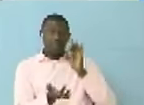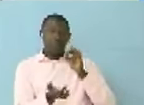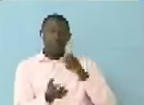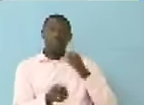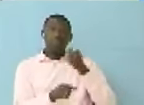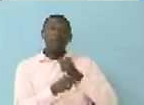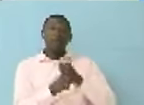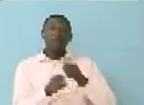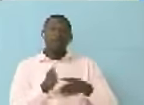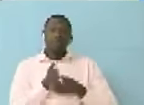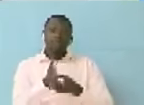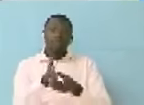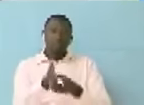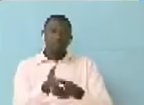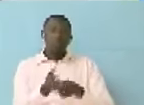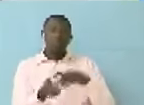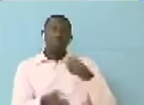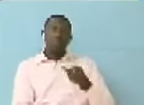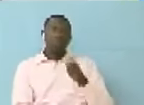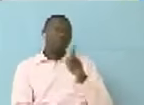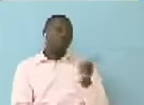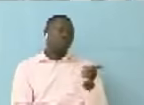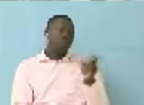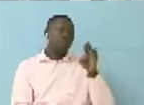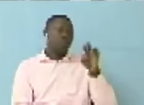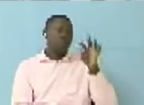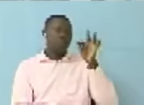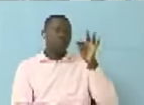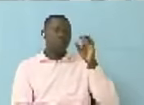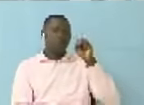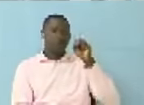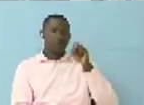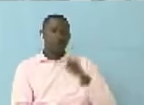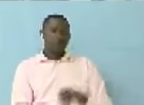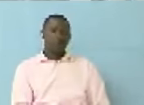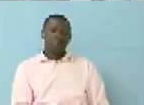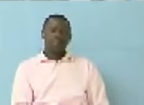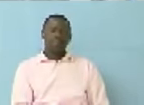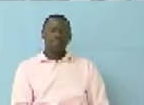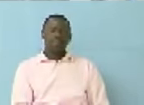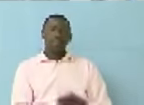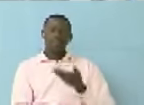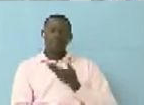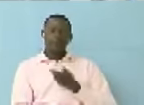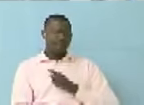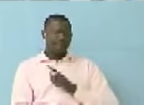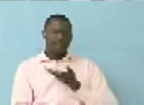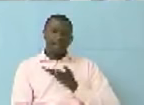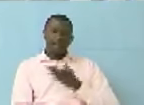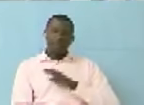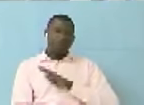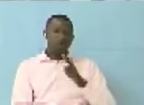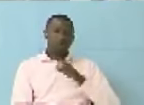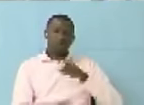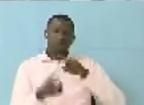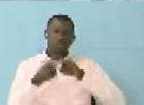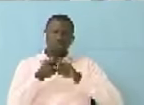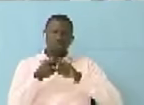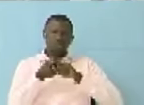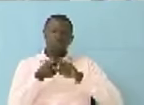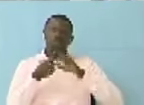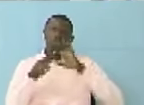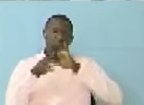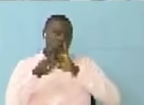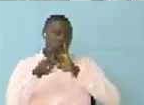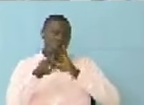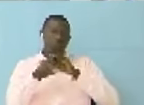A Director member Marla GRTS la photo nyand. I have no connection with GRTS, so I wouldn't be able to say on that. Ask me about the military